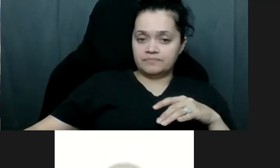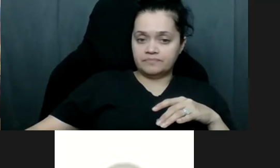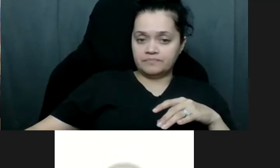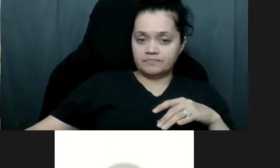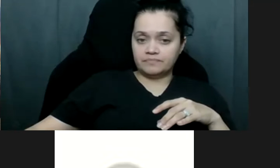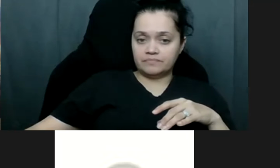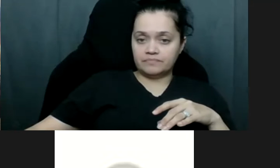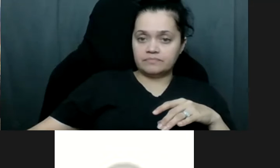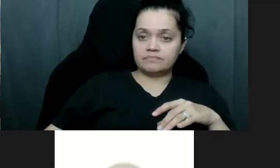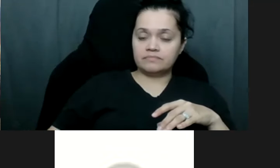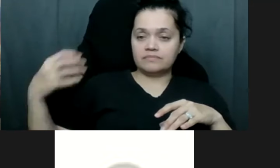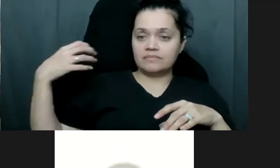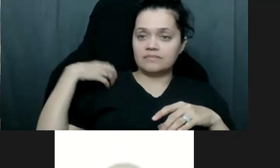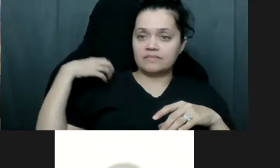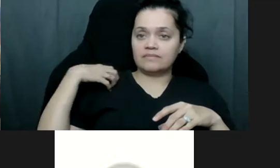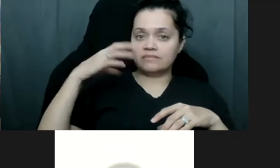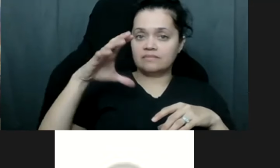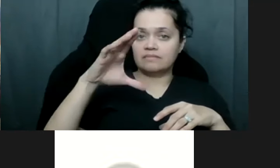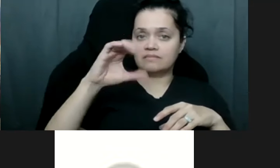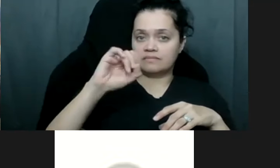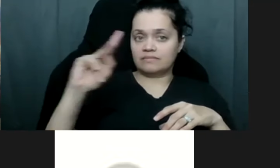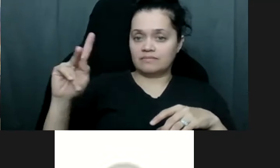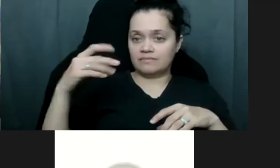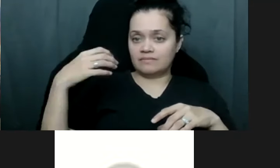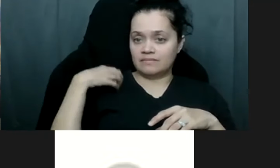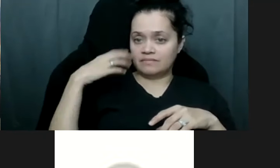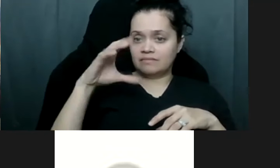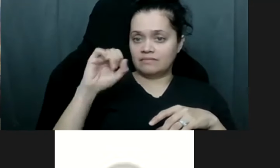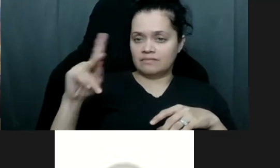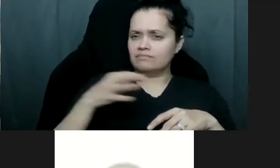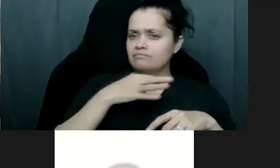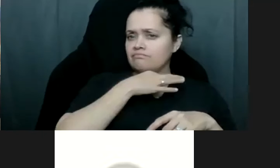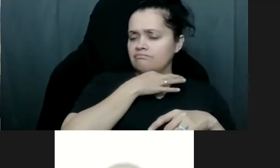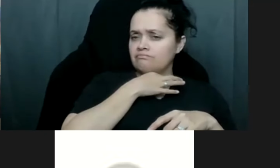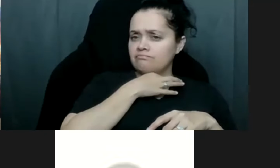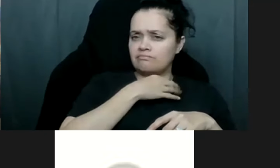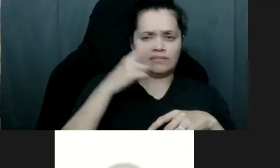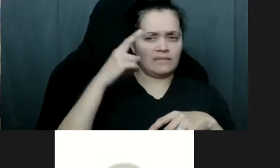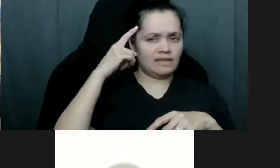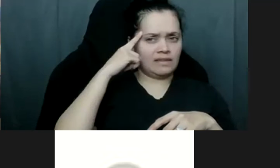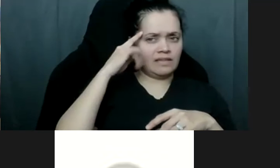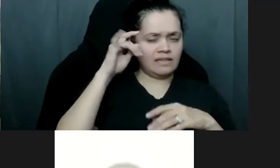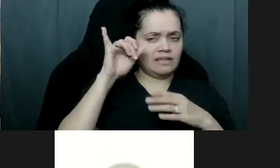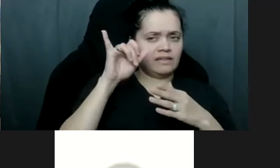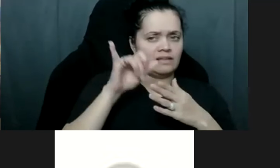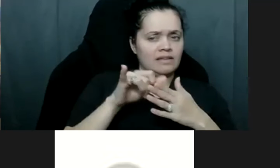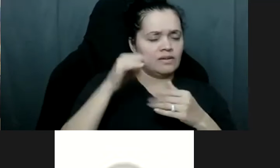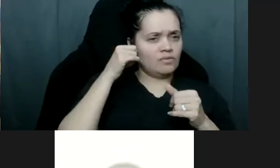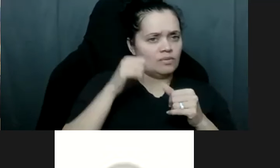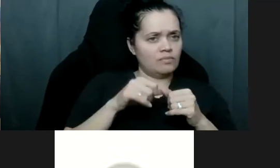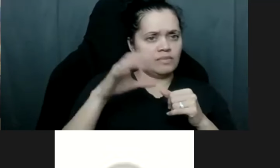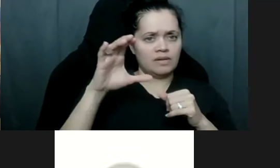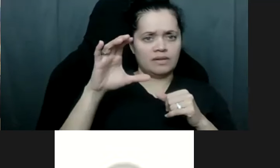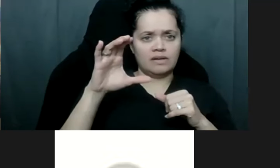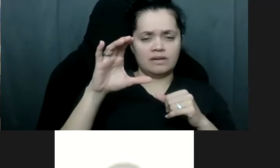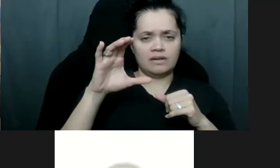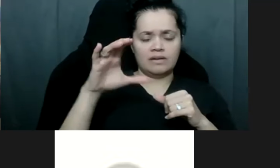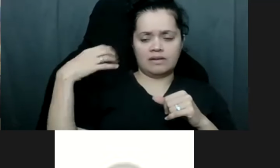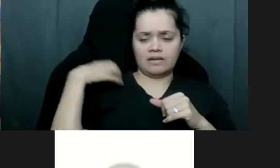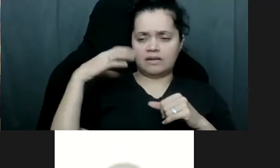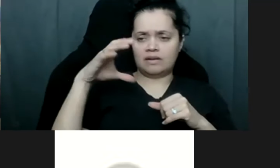one, Captain Cook. That's a curious one, I think. But I remember Captain James Cook.